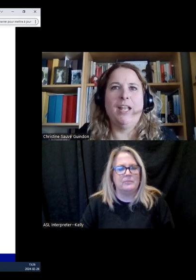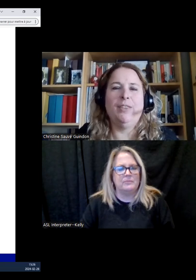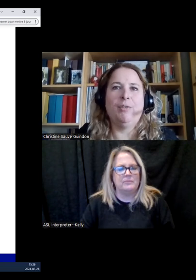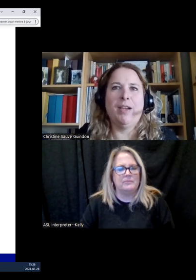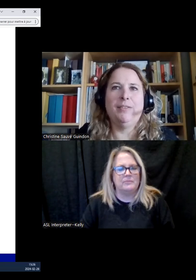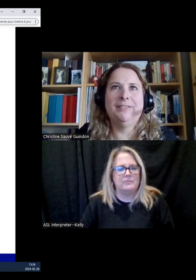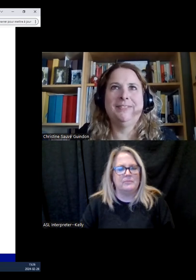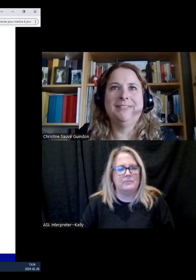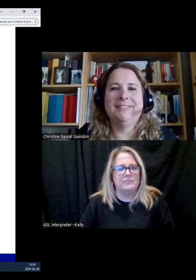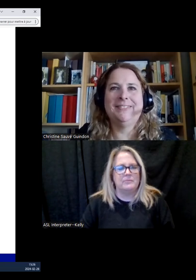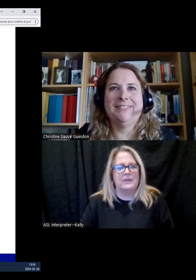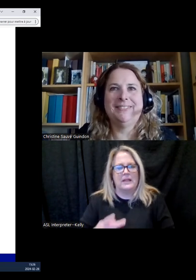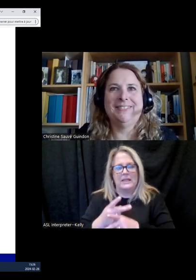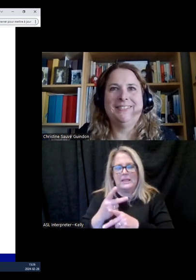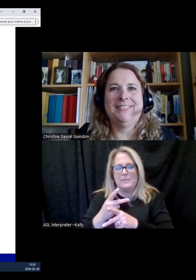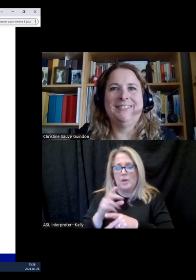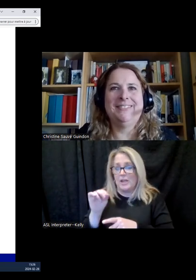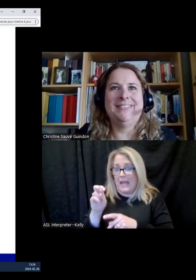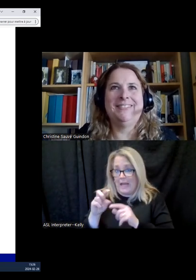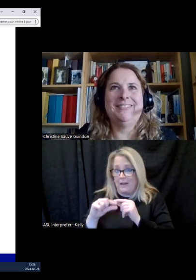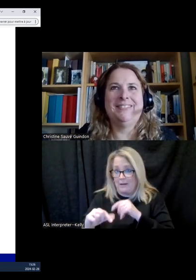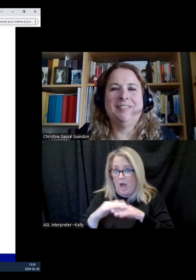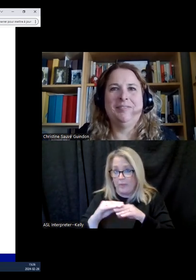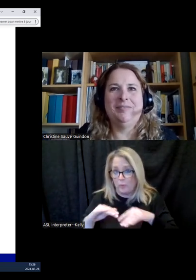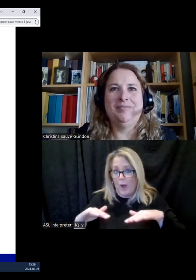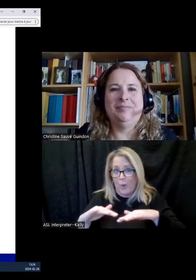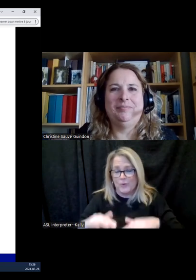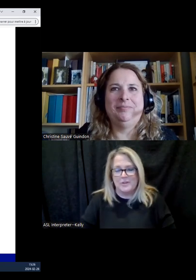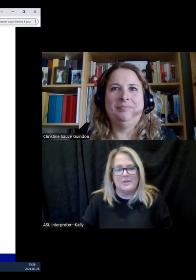Keep your cane on the ground. Right. What's that?